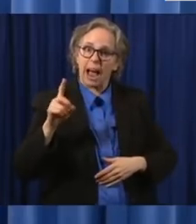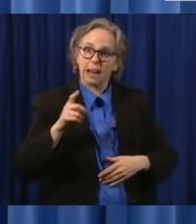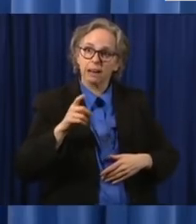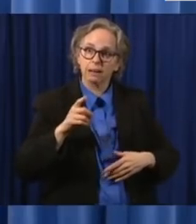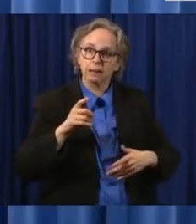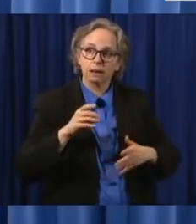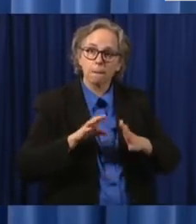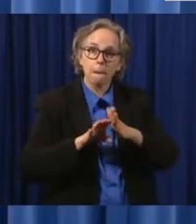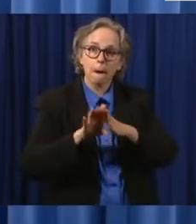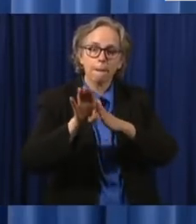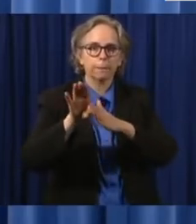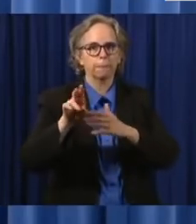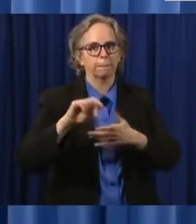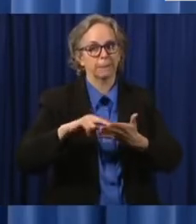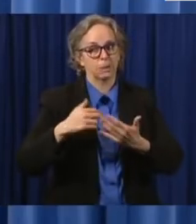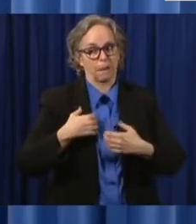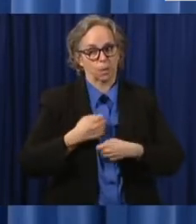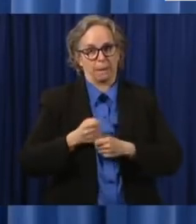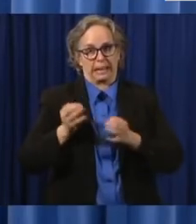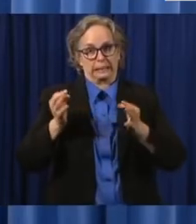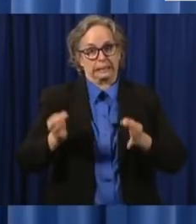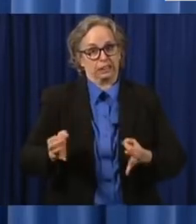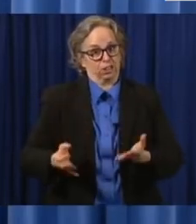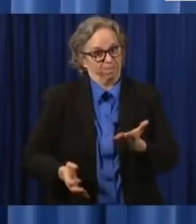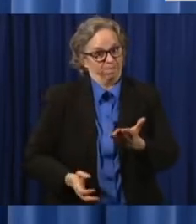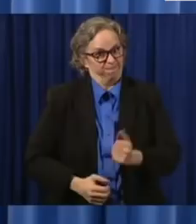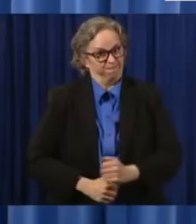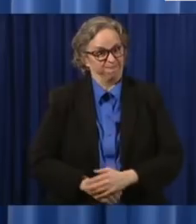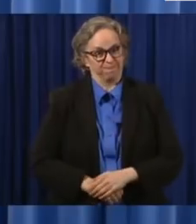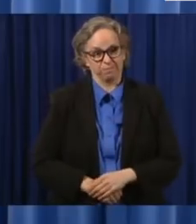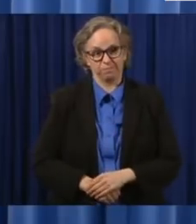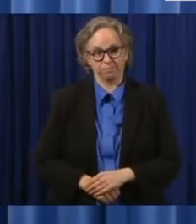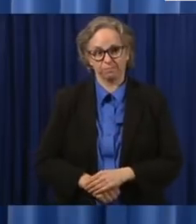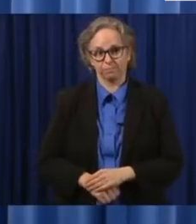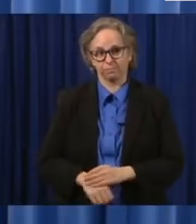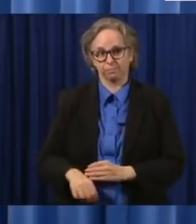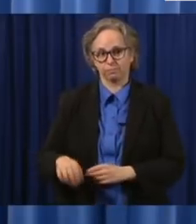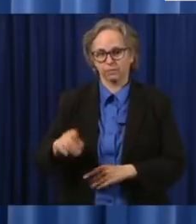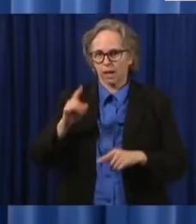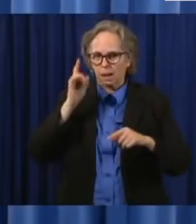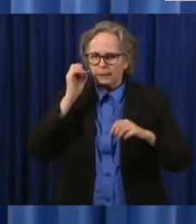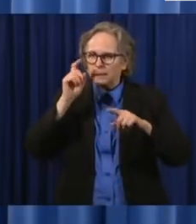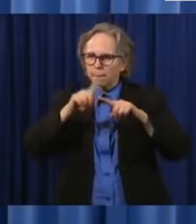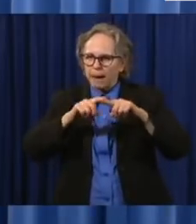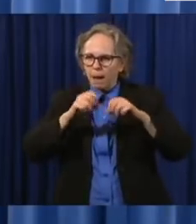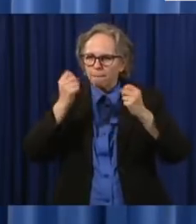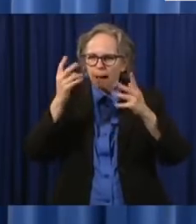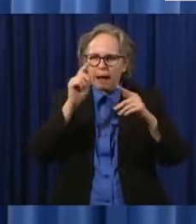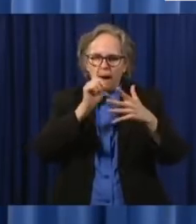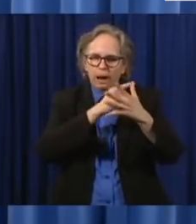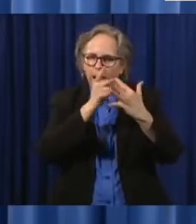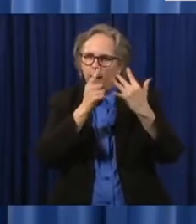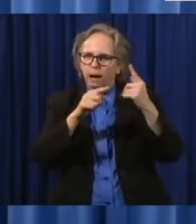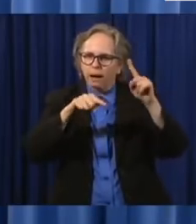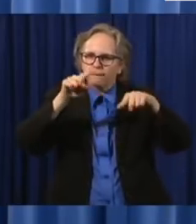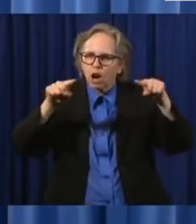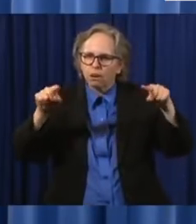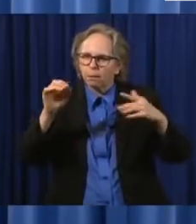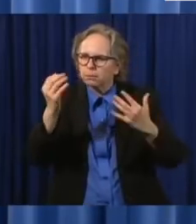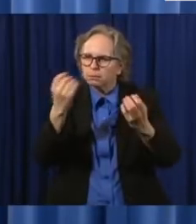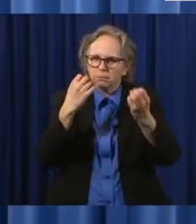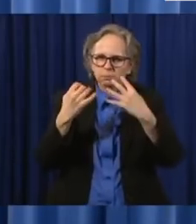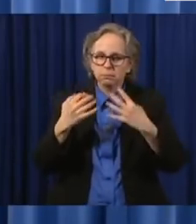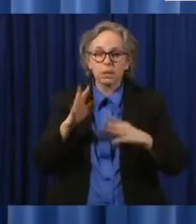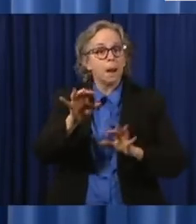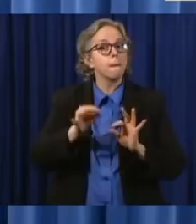So there's a lot of variables out there, but the most important variable is what Ohioans do over the